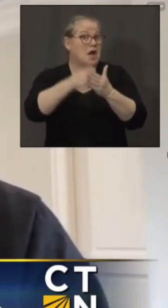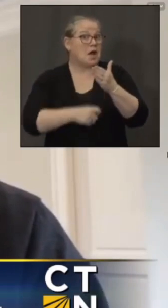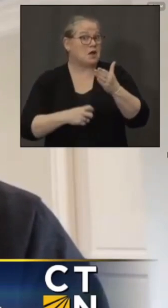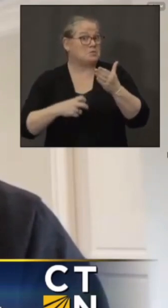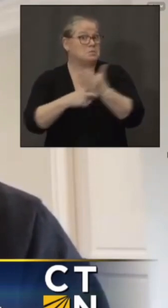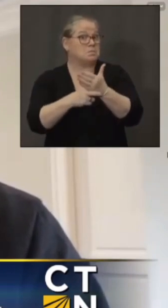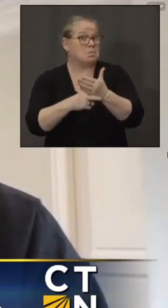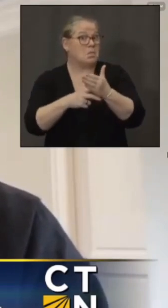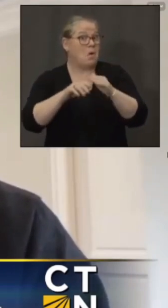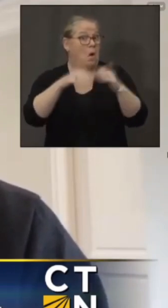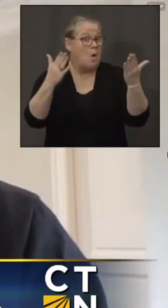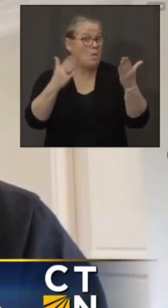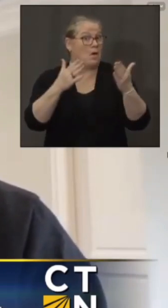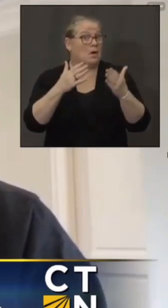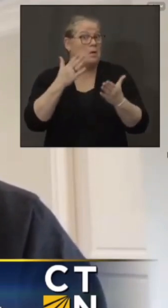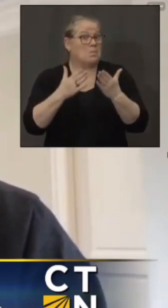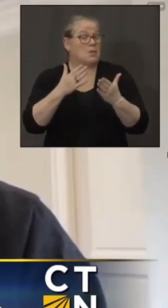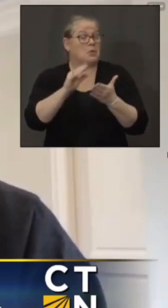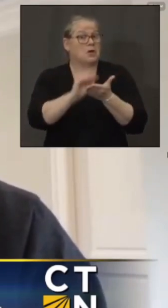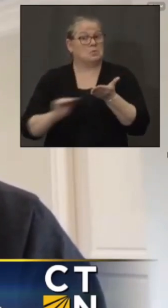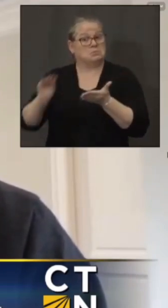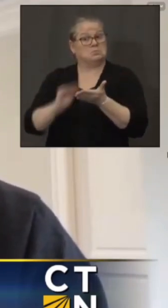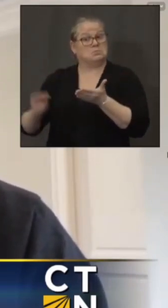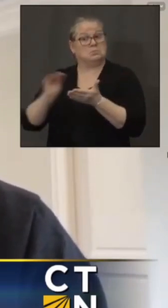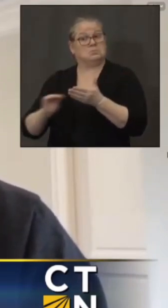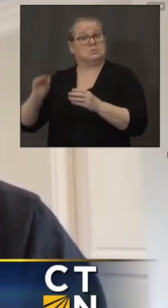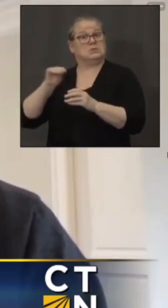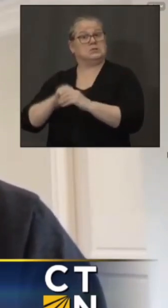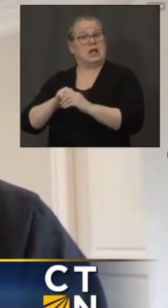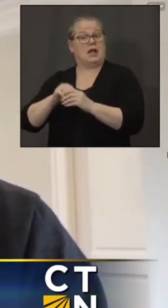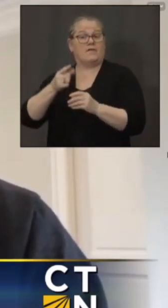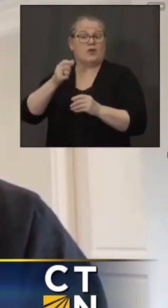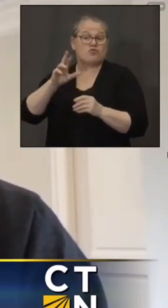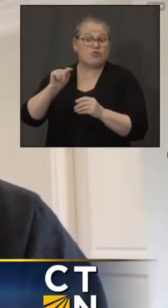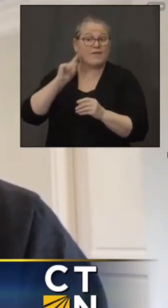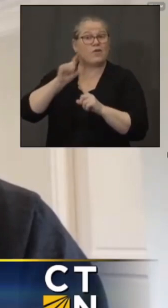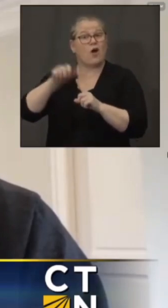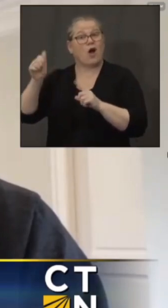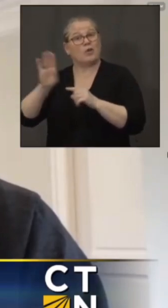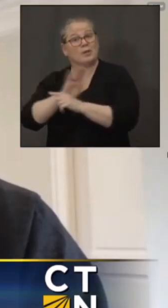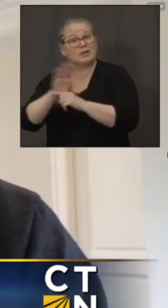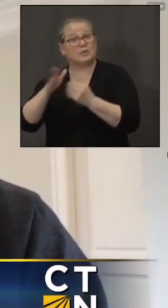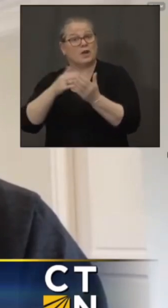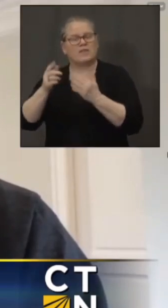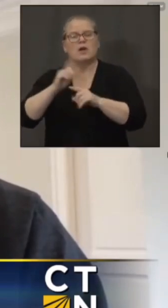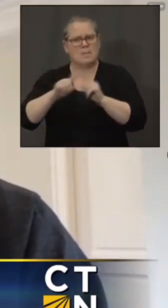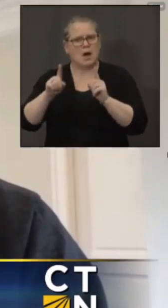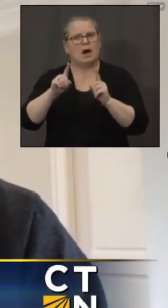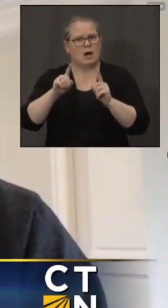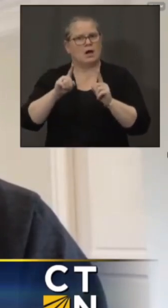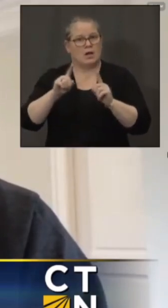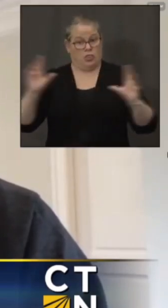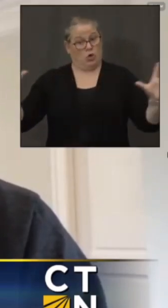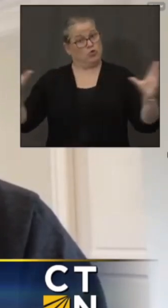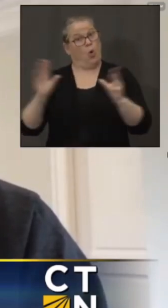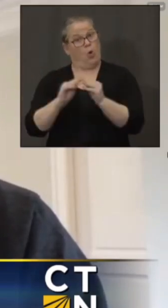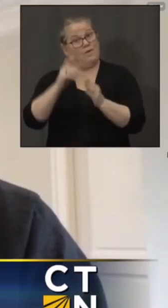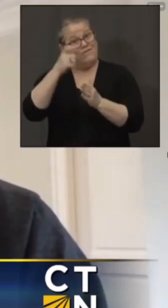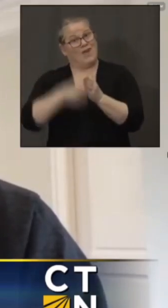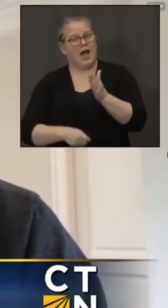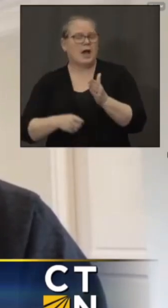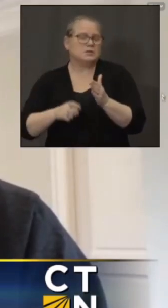if it does go to the general fund and the number gets significant, we'll certainly make sure that this group and the public is aware of the total fines that are given.